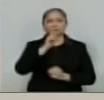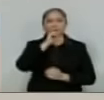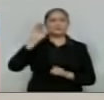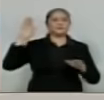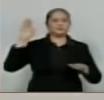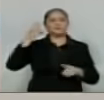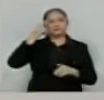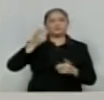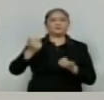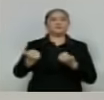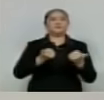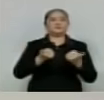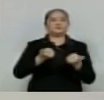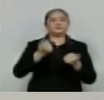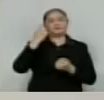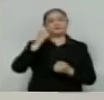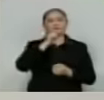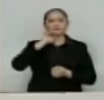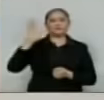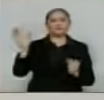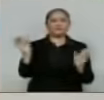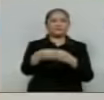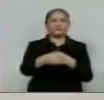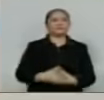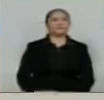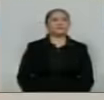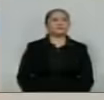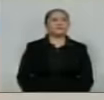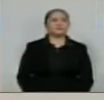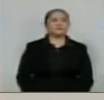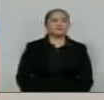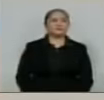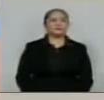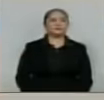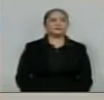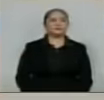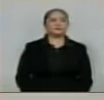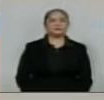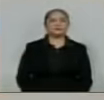president for the administration of the oaths of office. Okay.